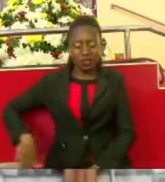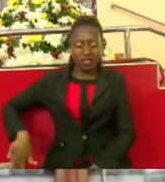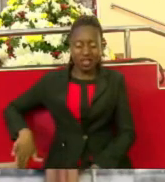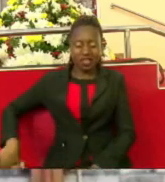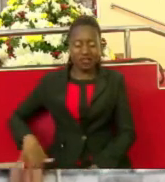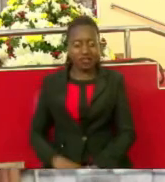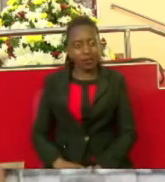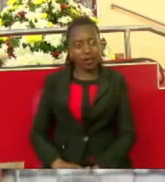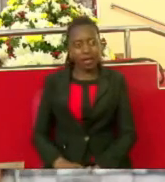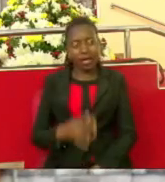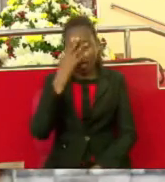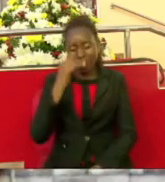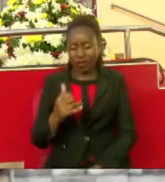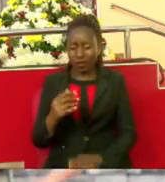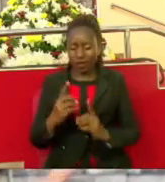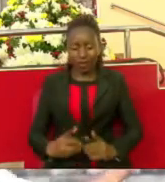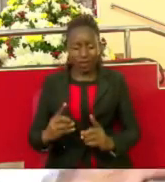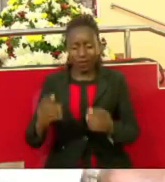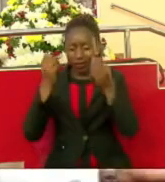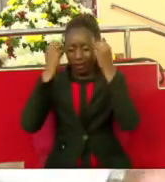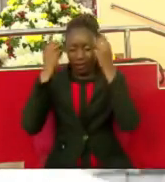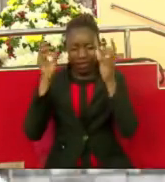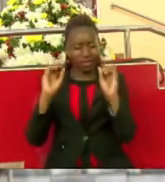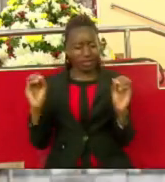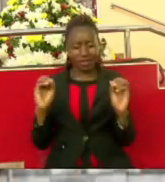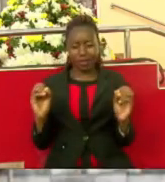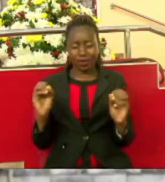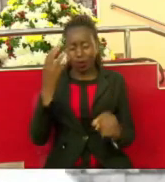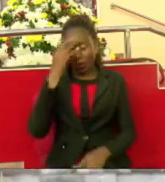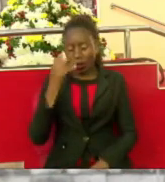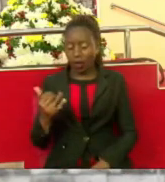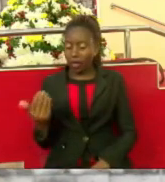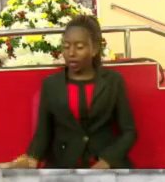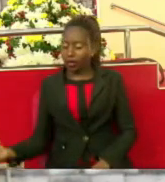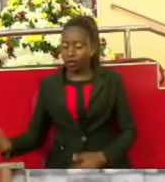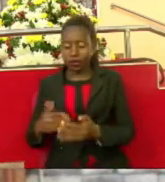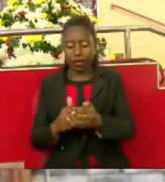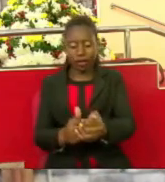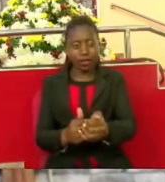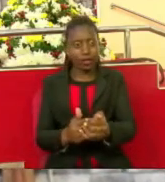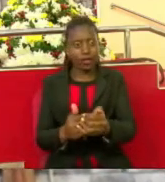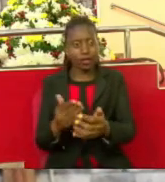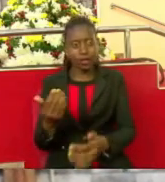That is why the disciples did not understand. Parents, you have no shame bringing the children to Jesus.